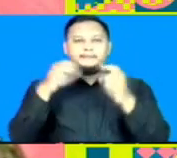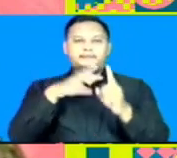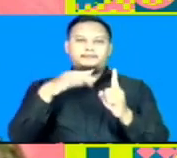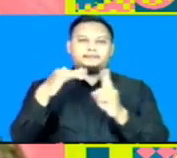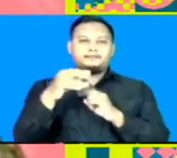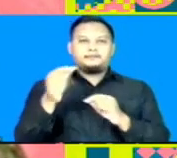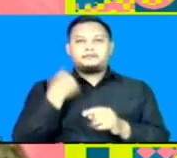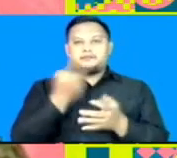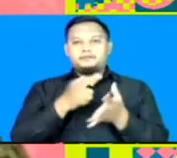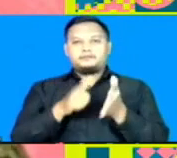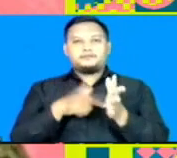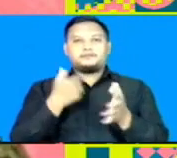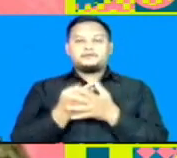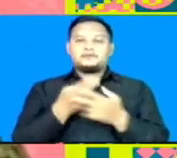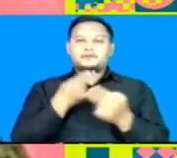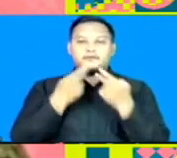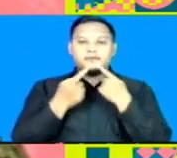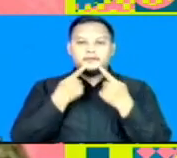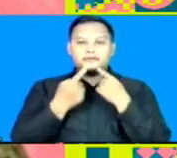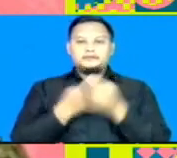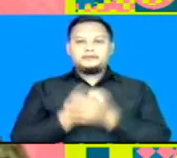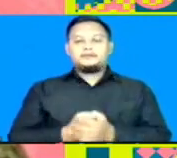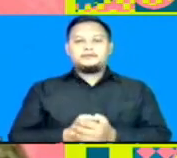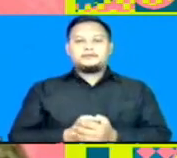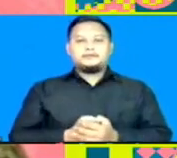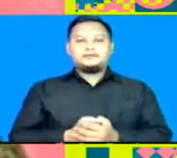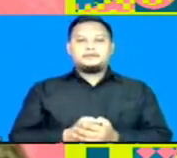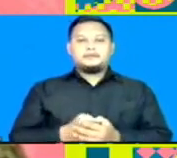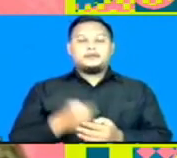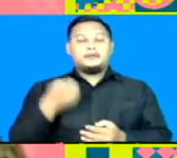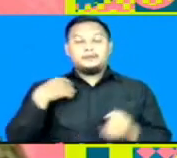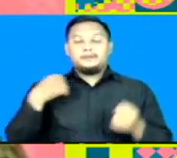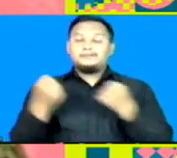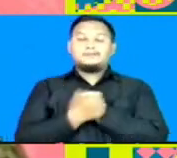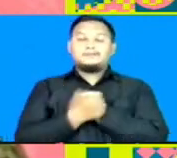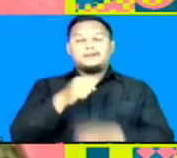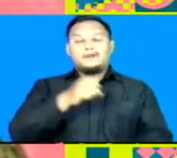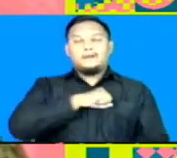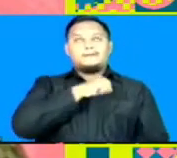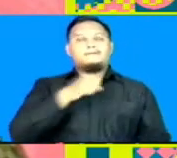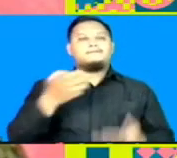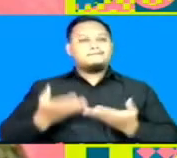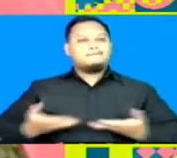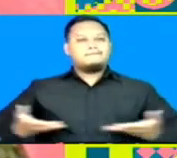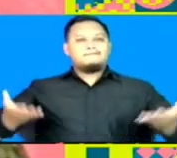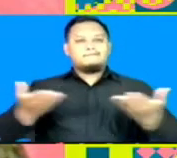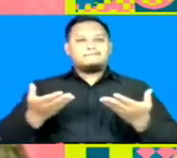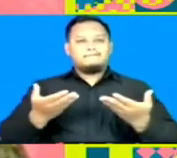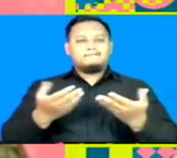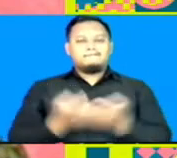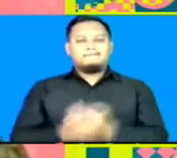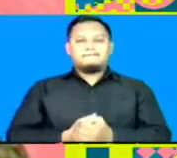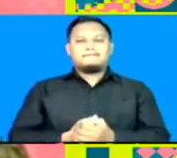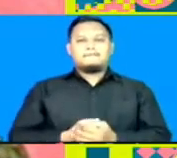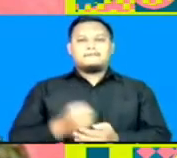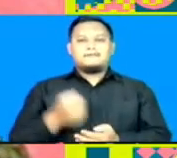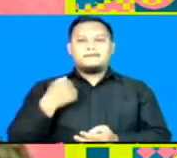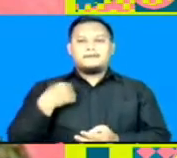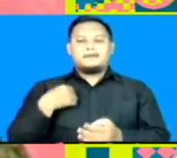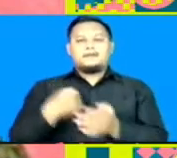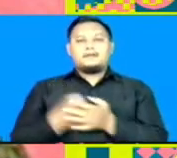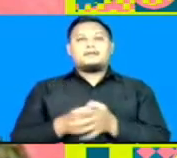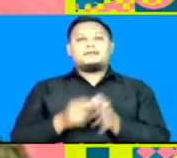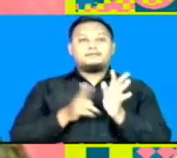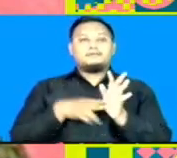social protection. Here, we foster the value of inclusion of all people by helping the poor and other